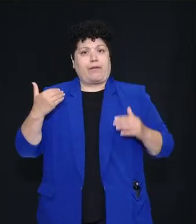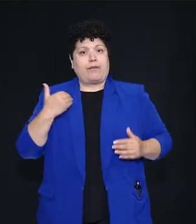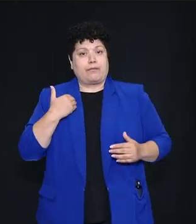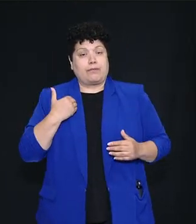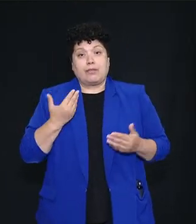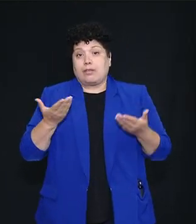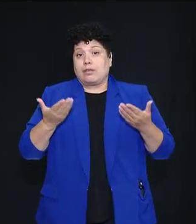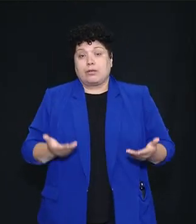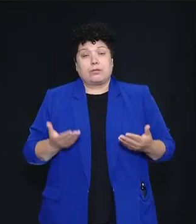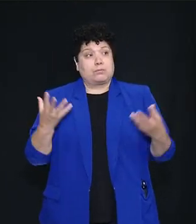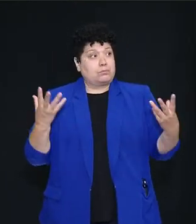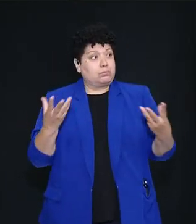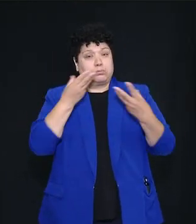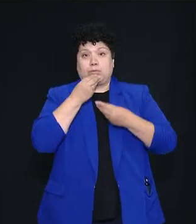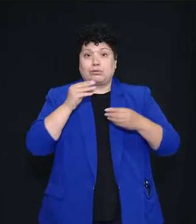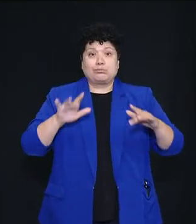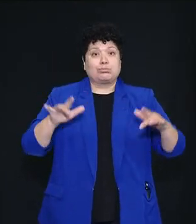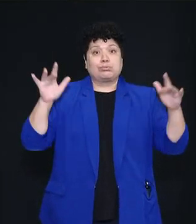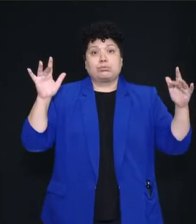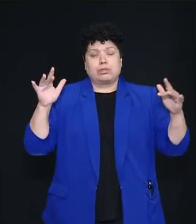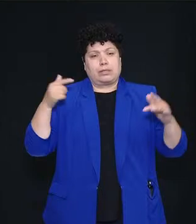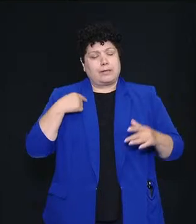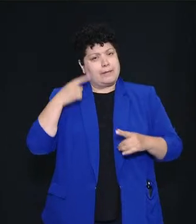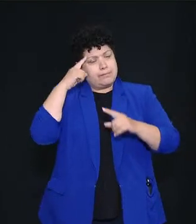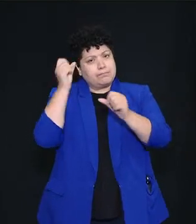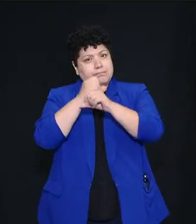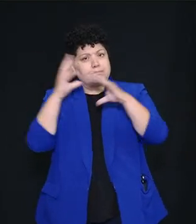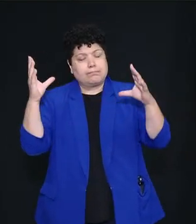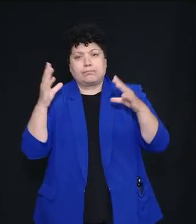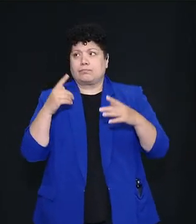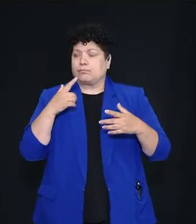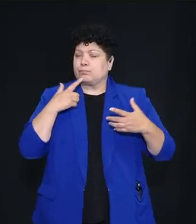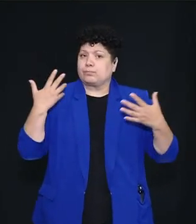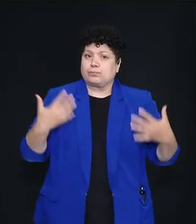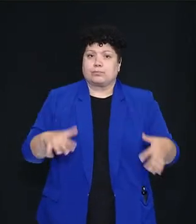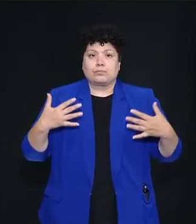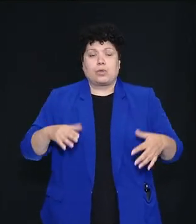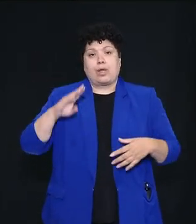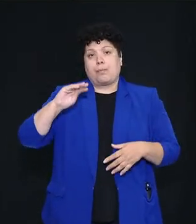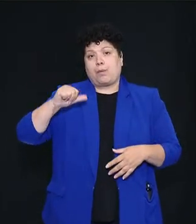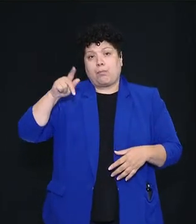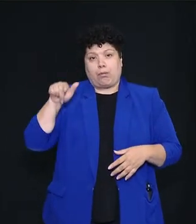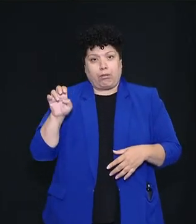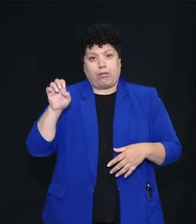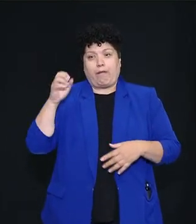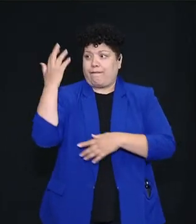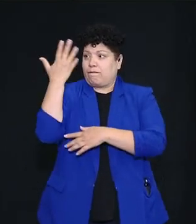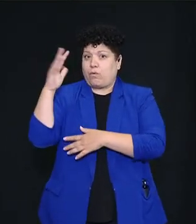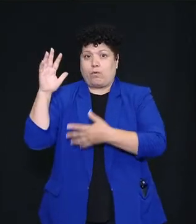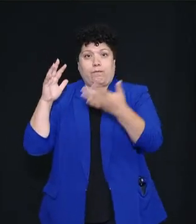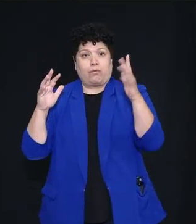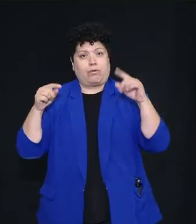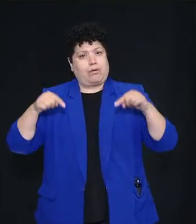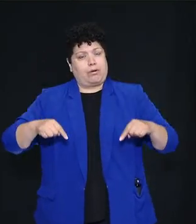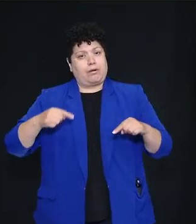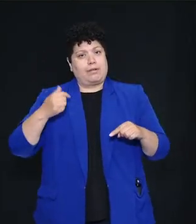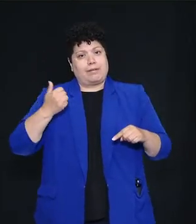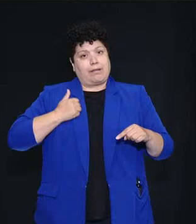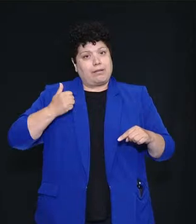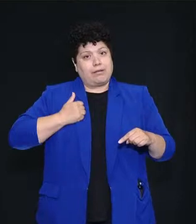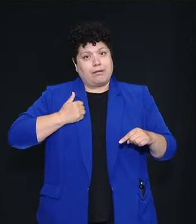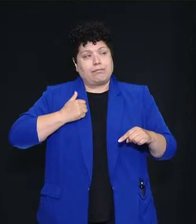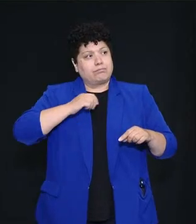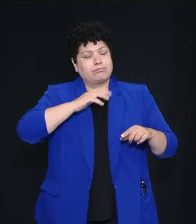Among its many beauties, I think of the immense and spectacular maple forests that make the Canadian